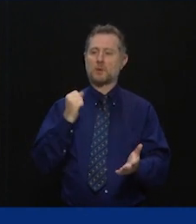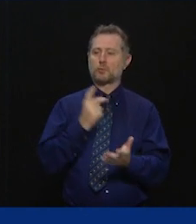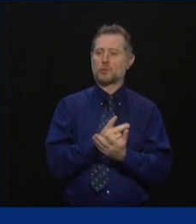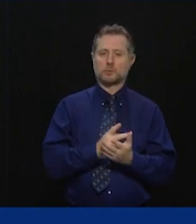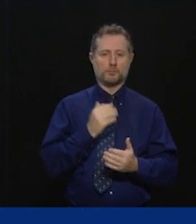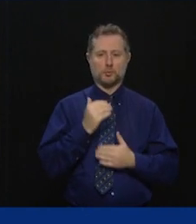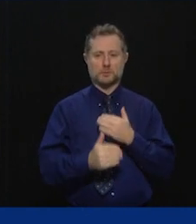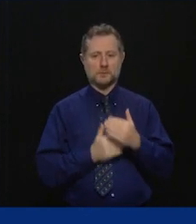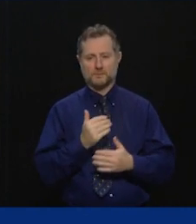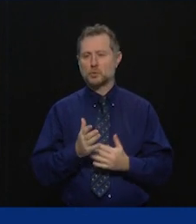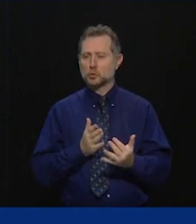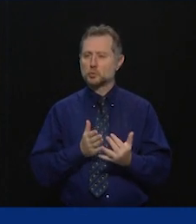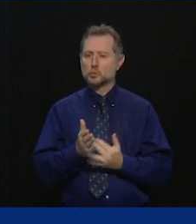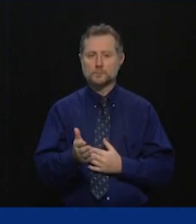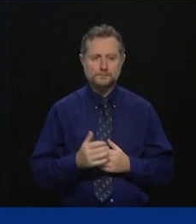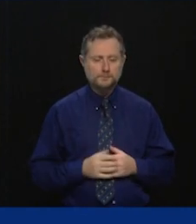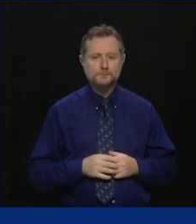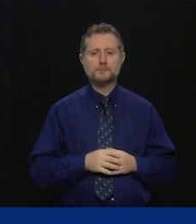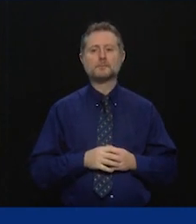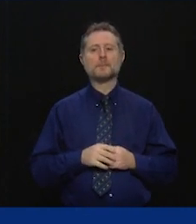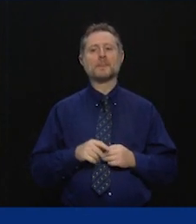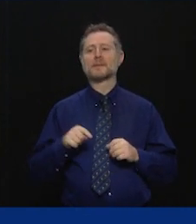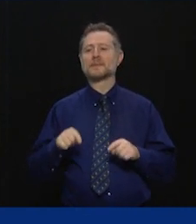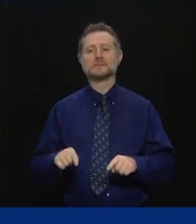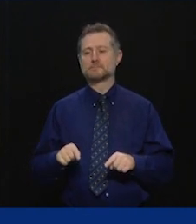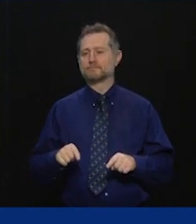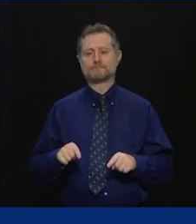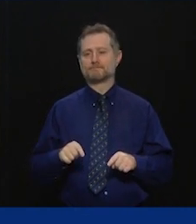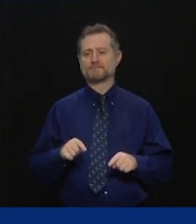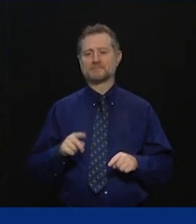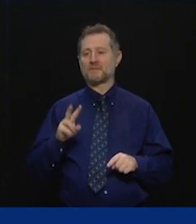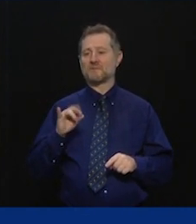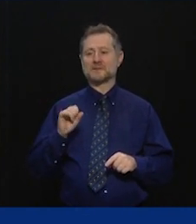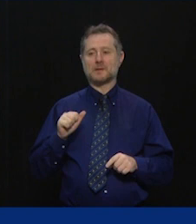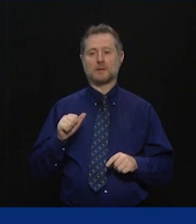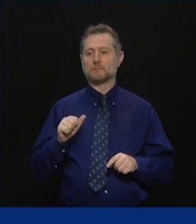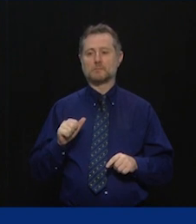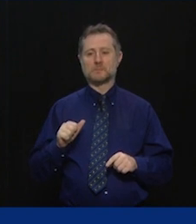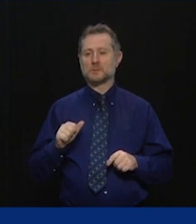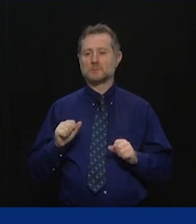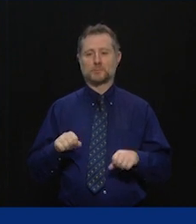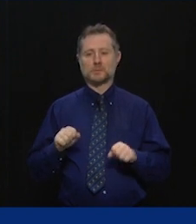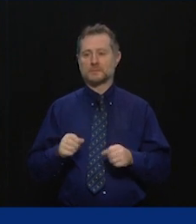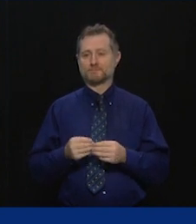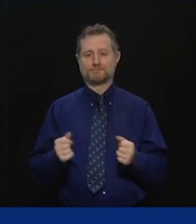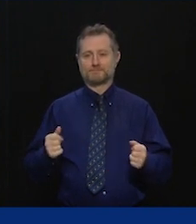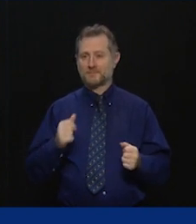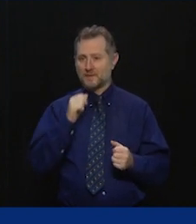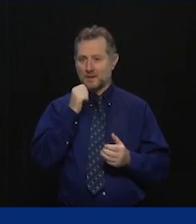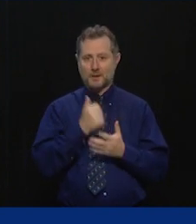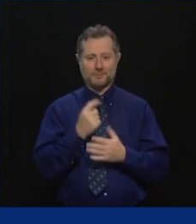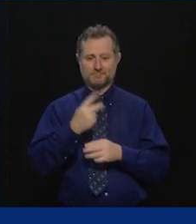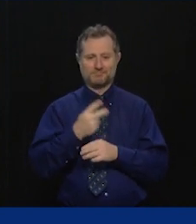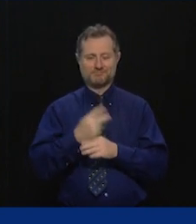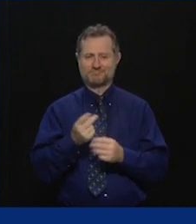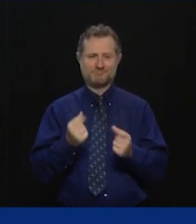work through. So this will not help in the next couple of days, but it would be great if we could, and we're going to be continuing to find ways